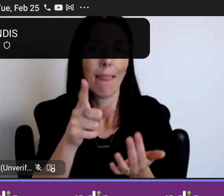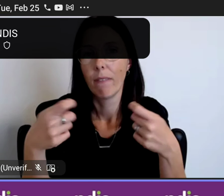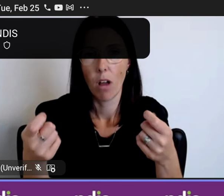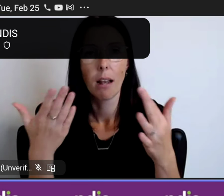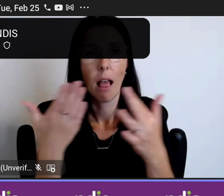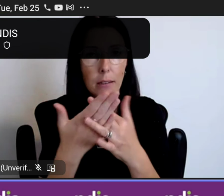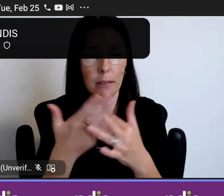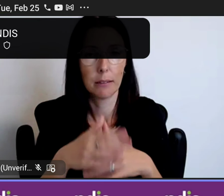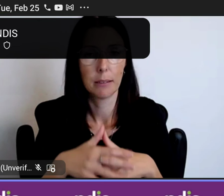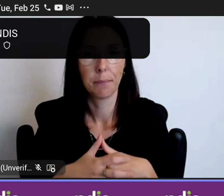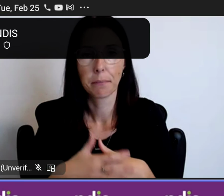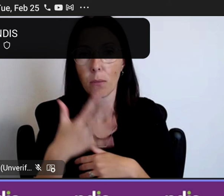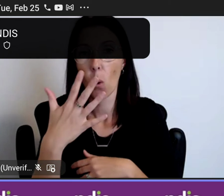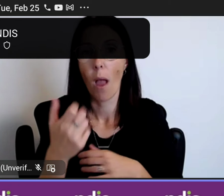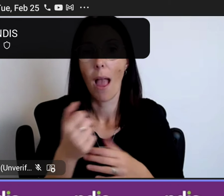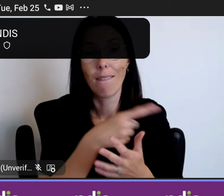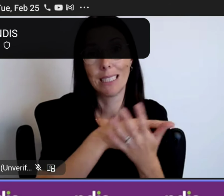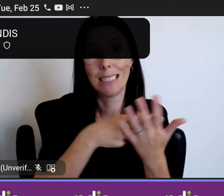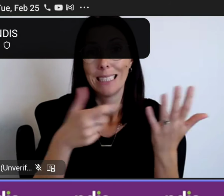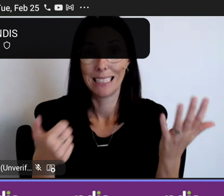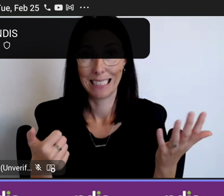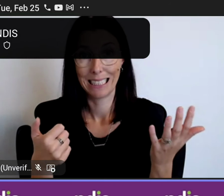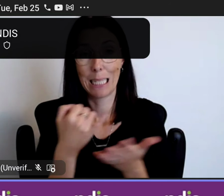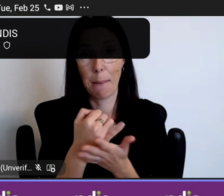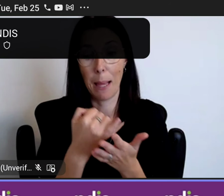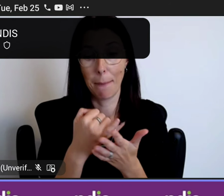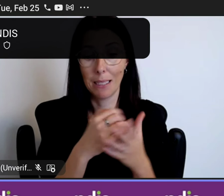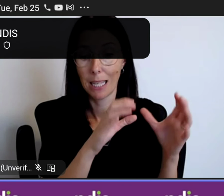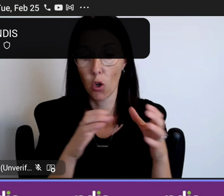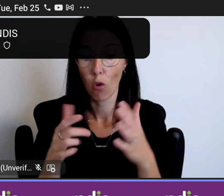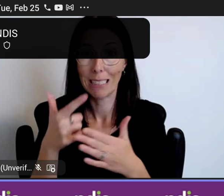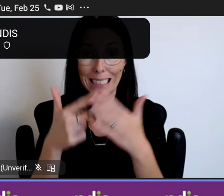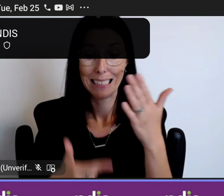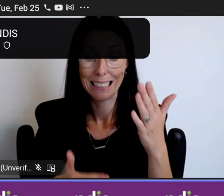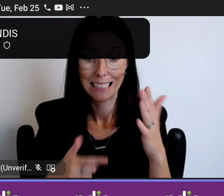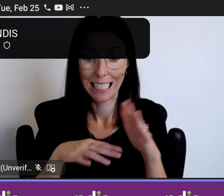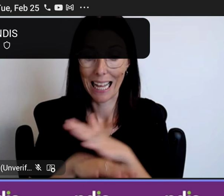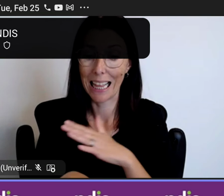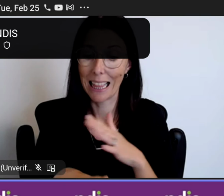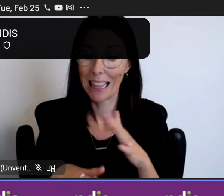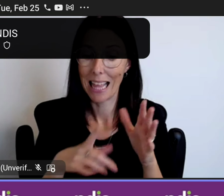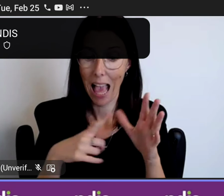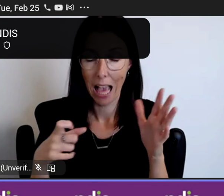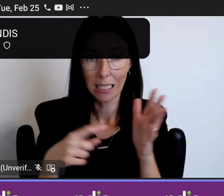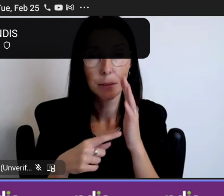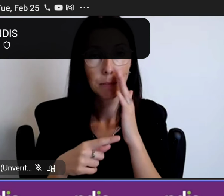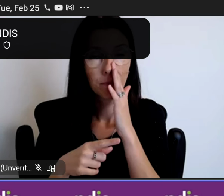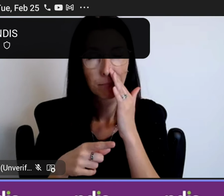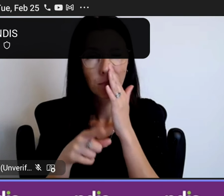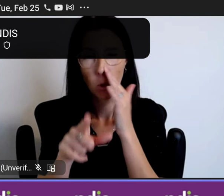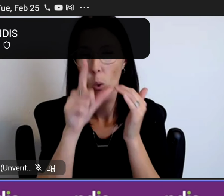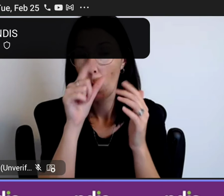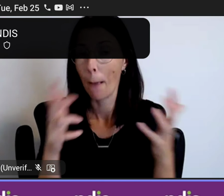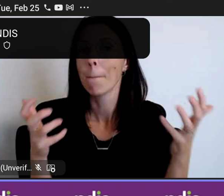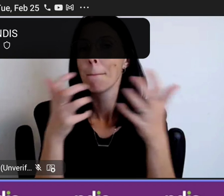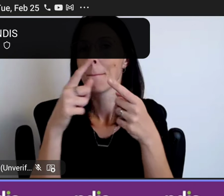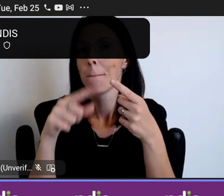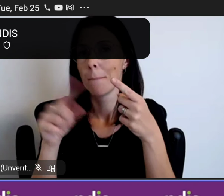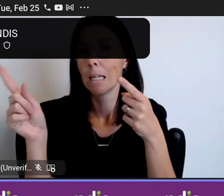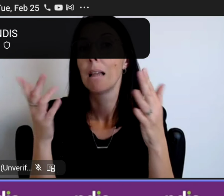there are 6 impairment categories listed in the NDIS Act. So you can meet access to the scheme